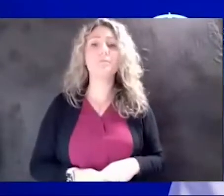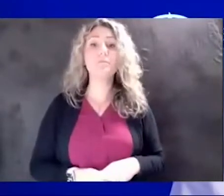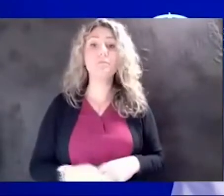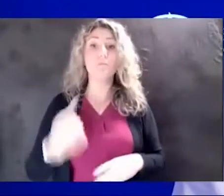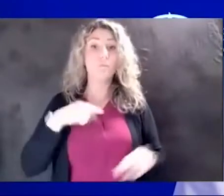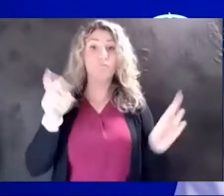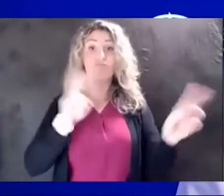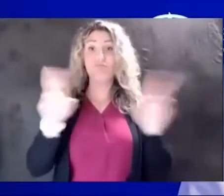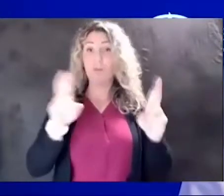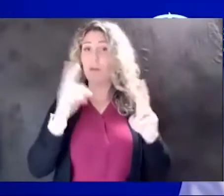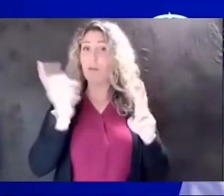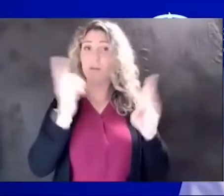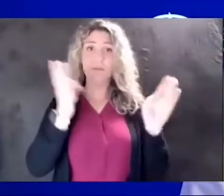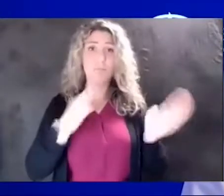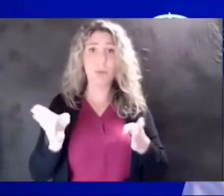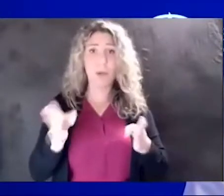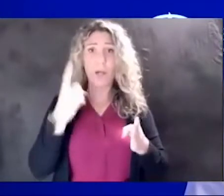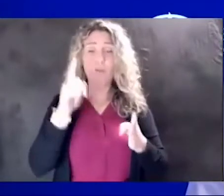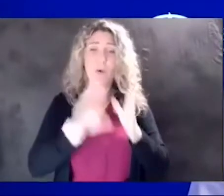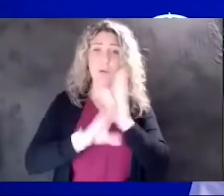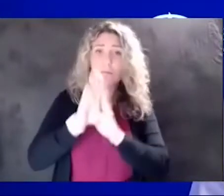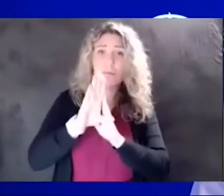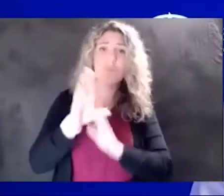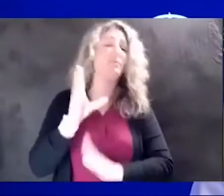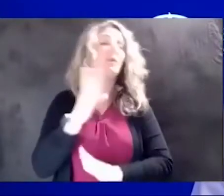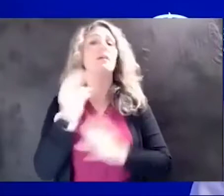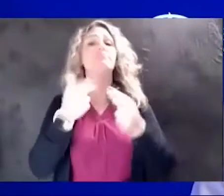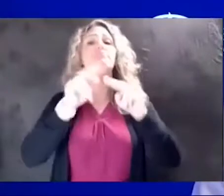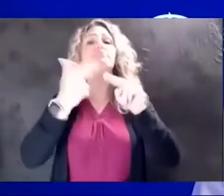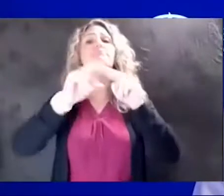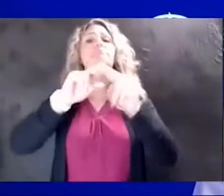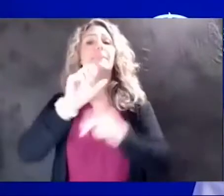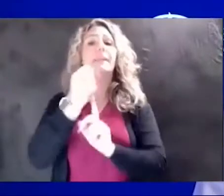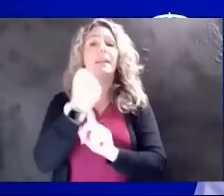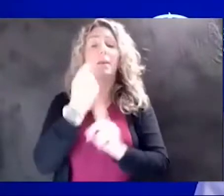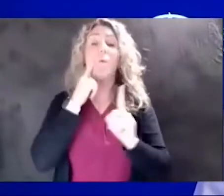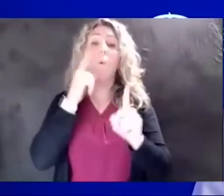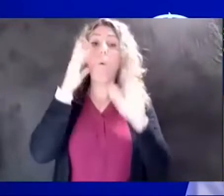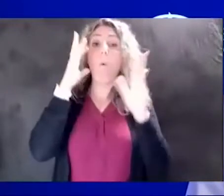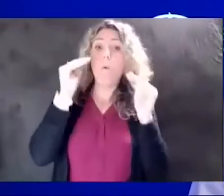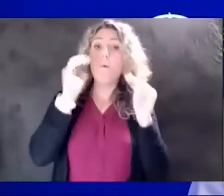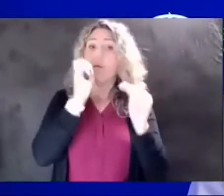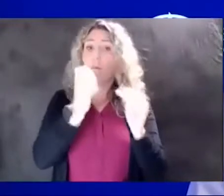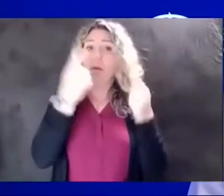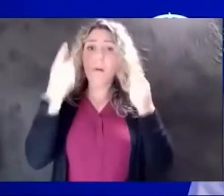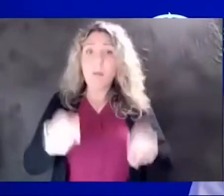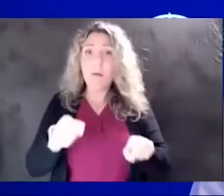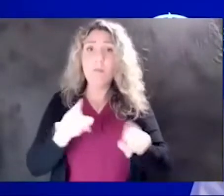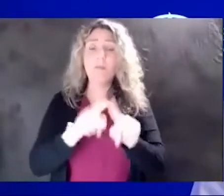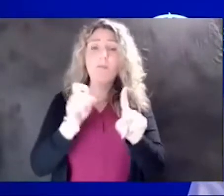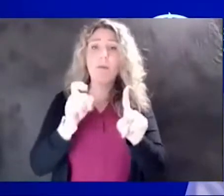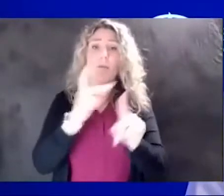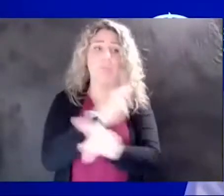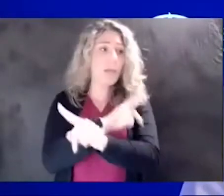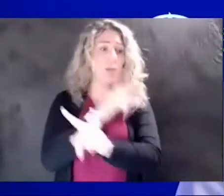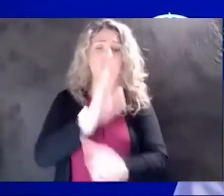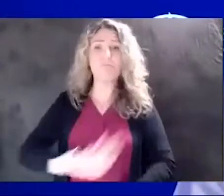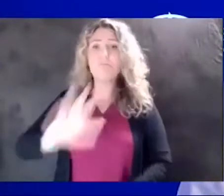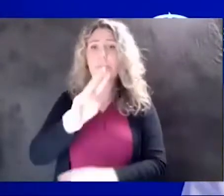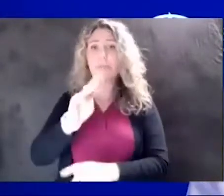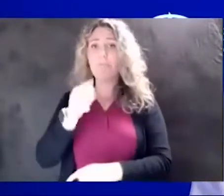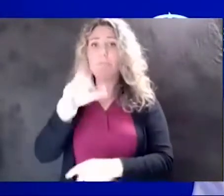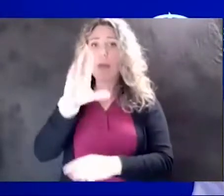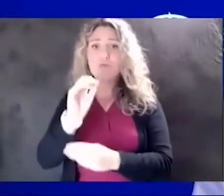always prepared for surges and increase in cases. Hopefully that will not happen from patients around the metro area,